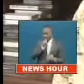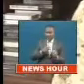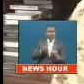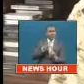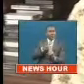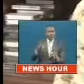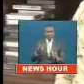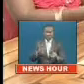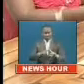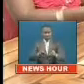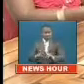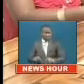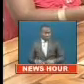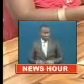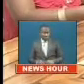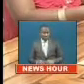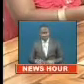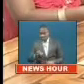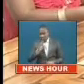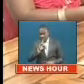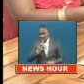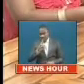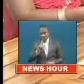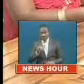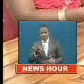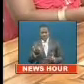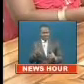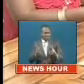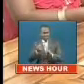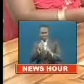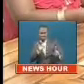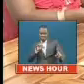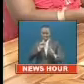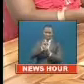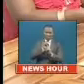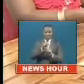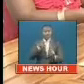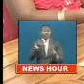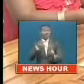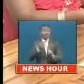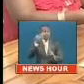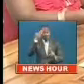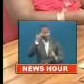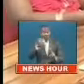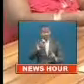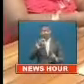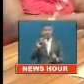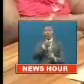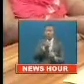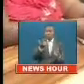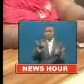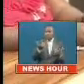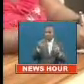issues, and so on and so forth. It is believed that these attacks are more likely in retaliation to more